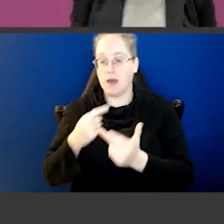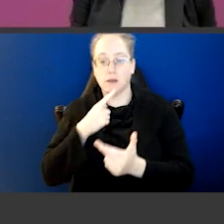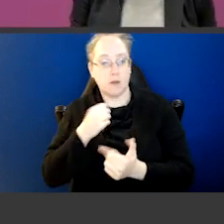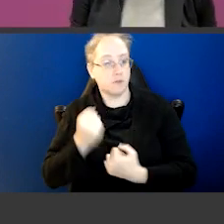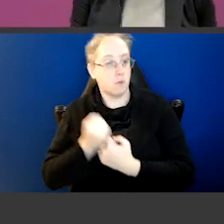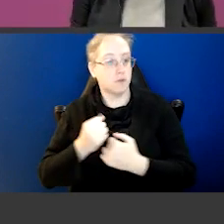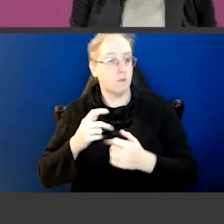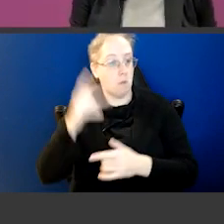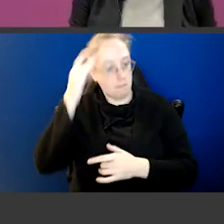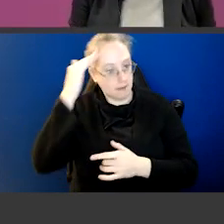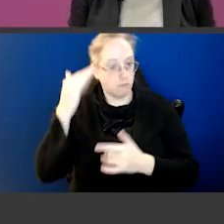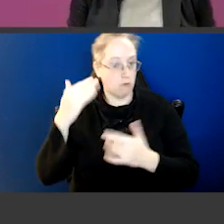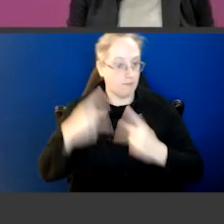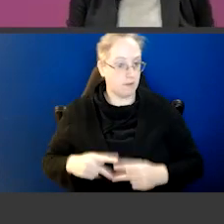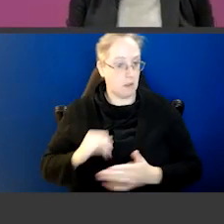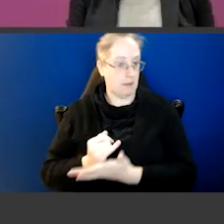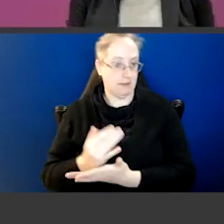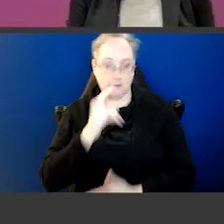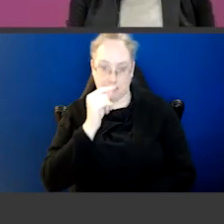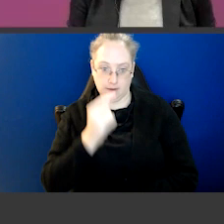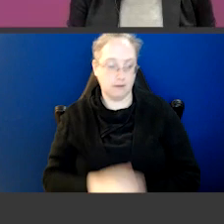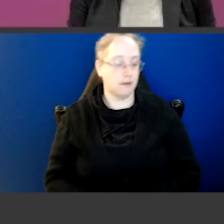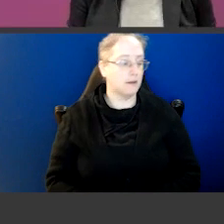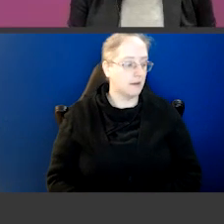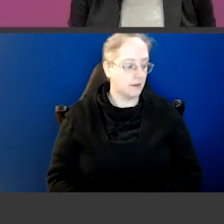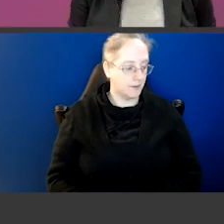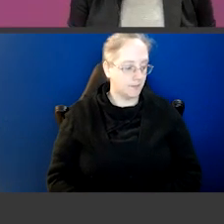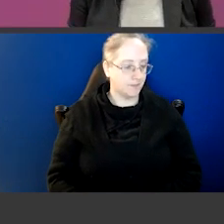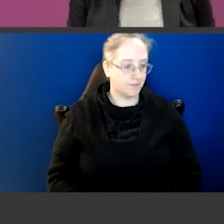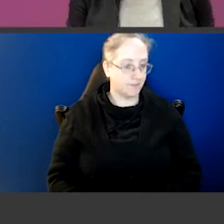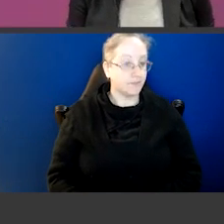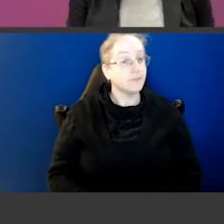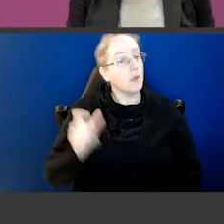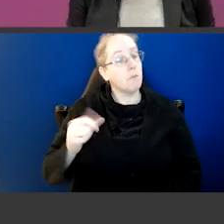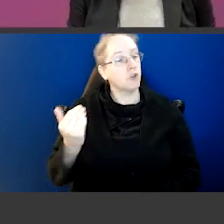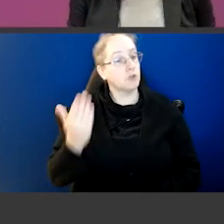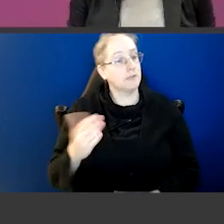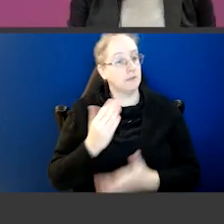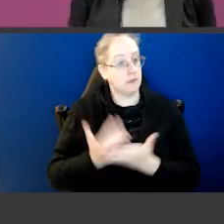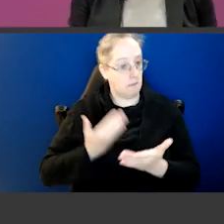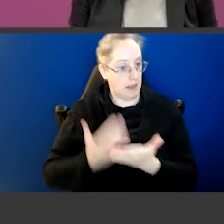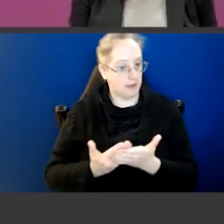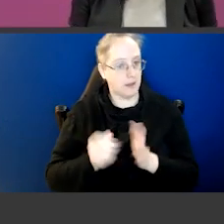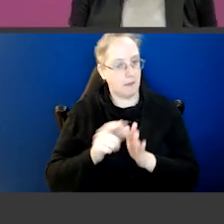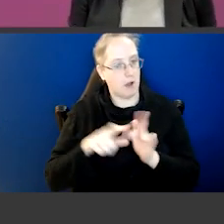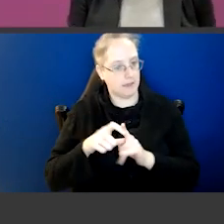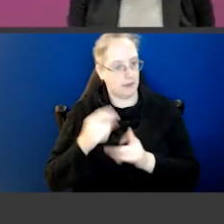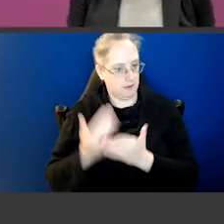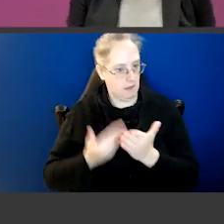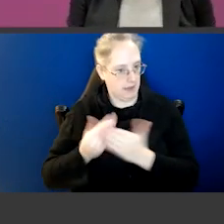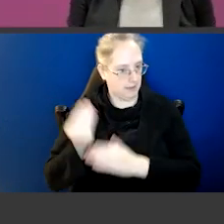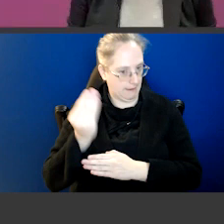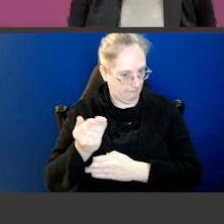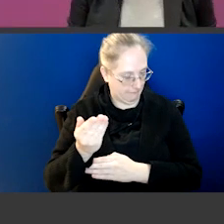physical impairments. A person who makes a complaint that is a public interest disclosure